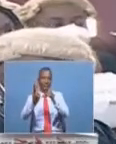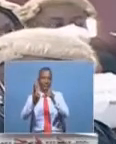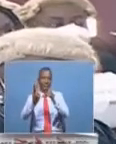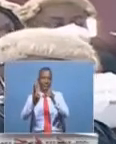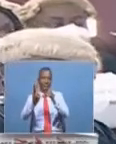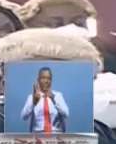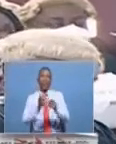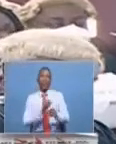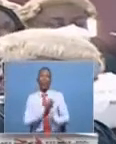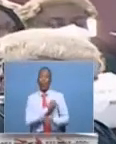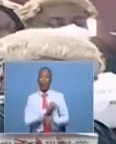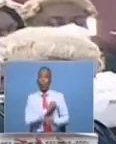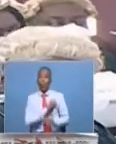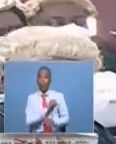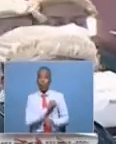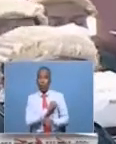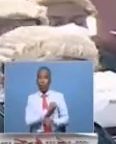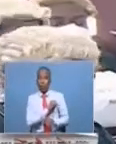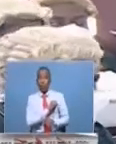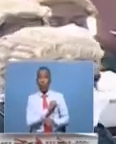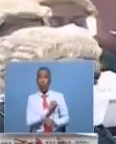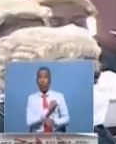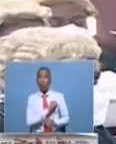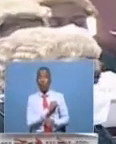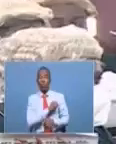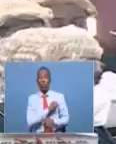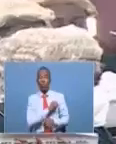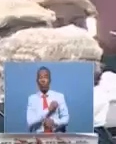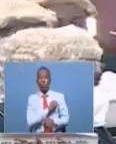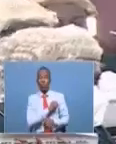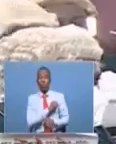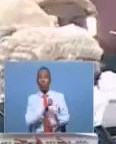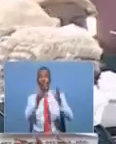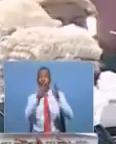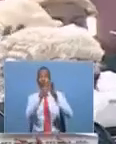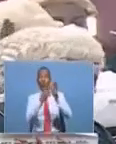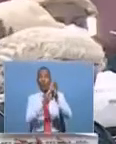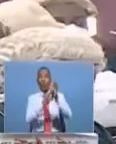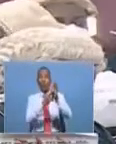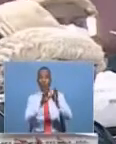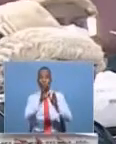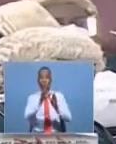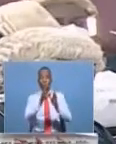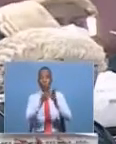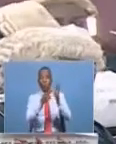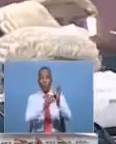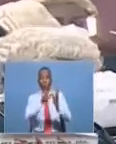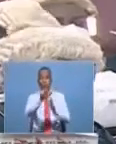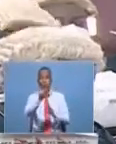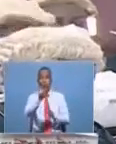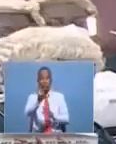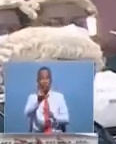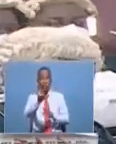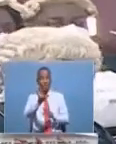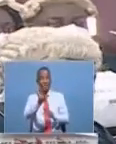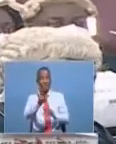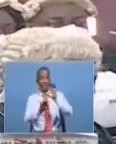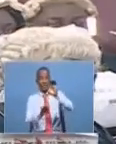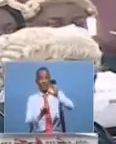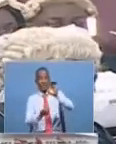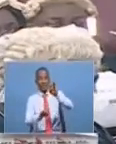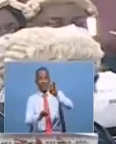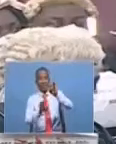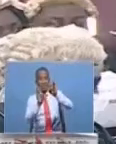Sorry, my lord, Rule 54, my lord's Rule 54 of CI 16. Sorry.